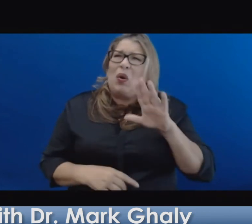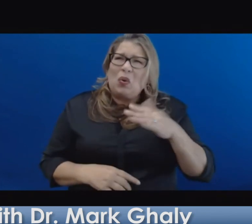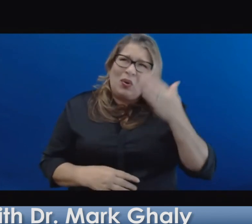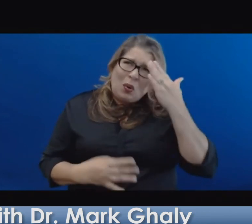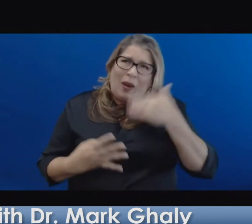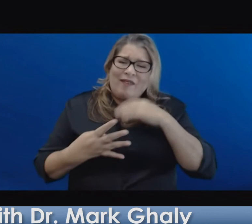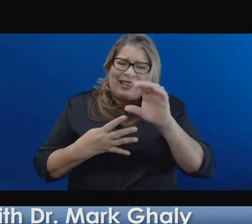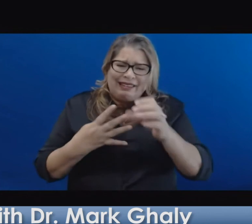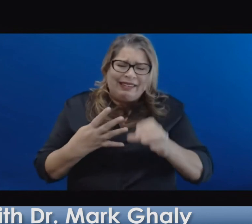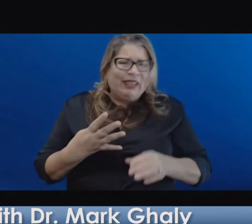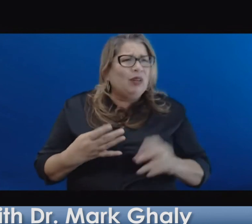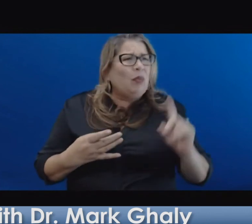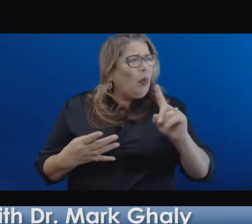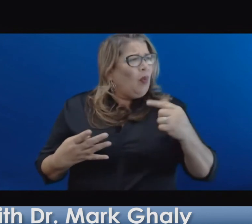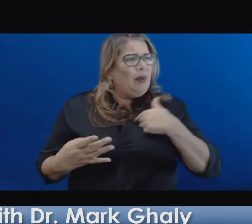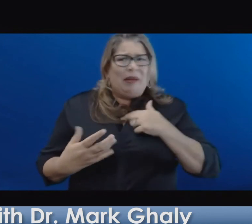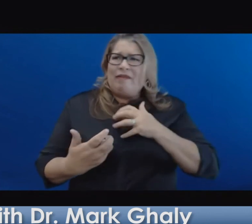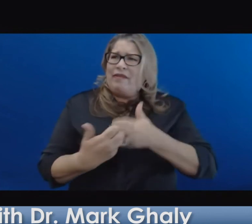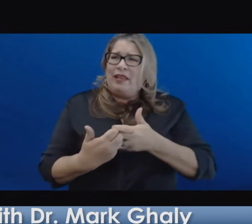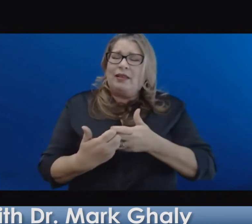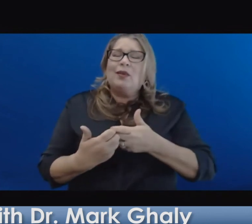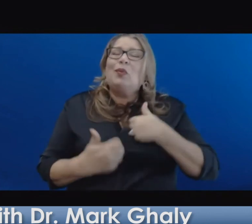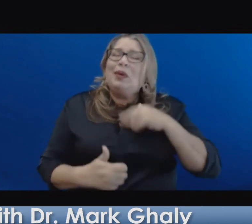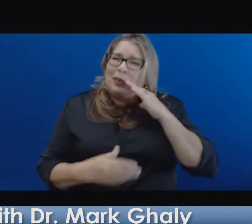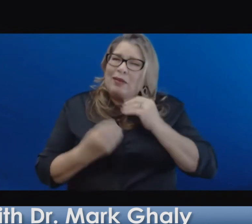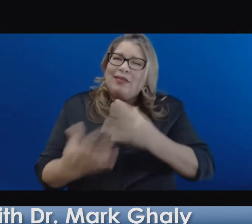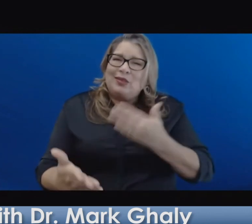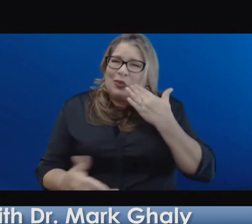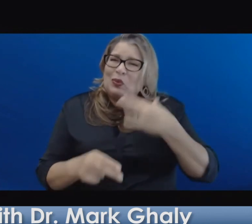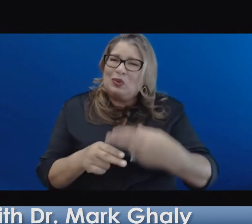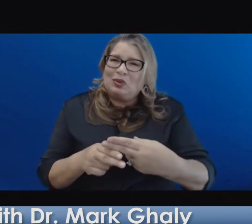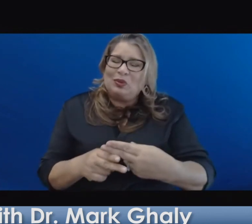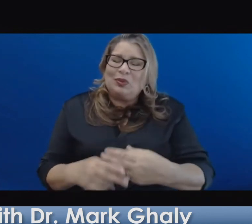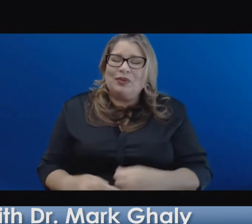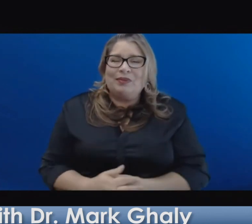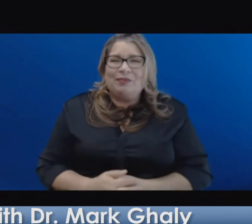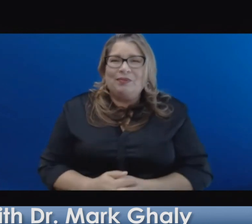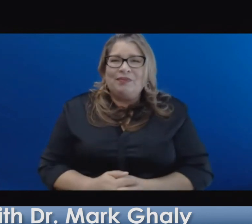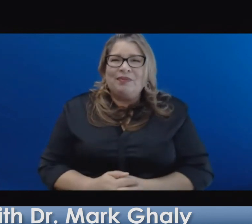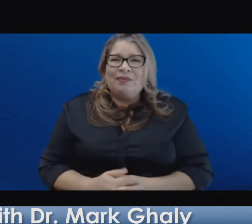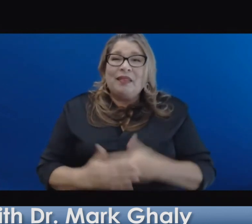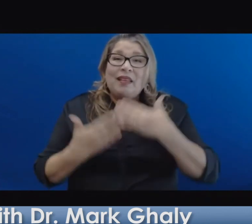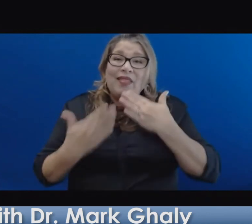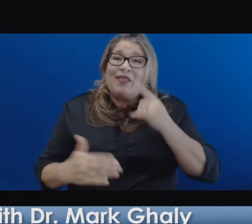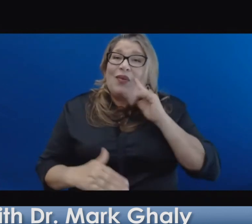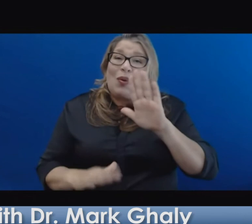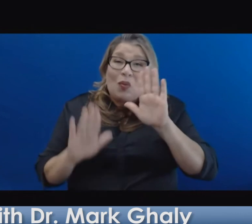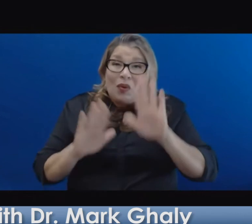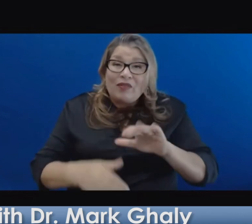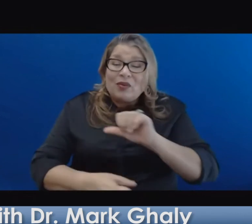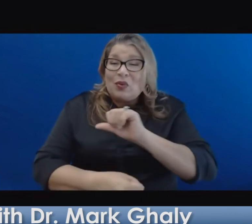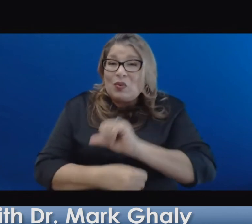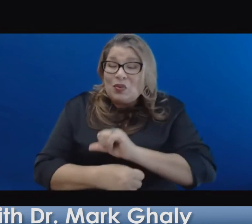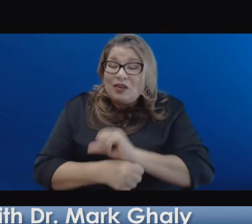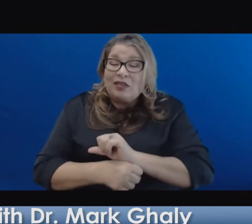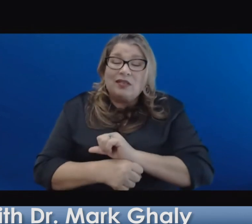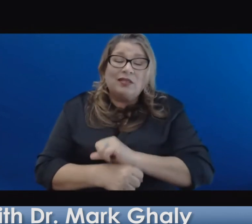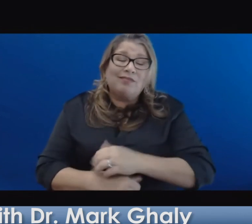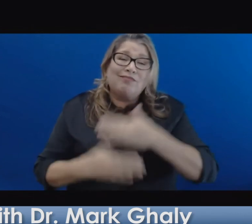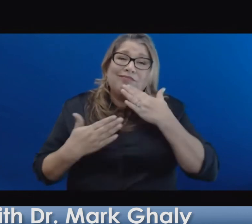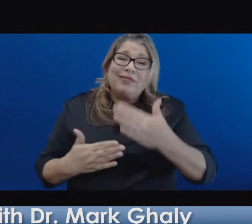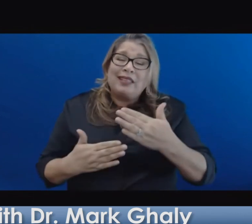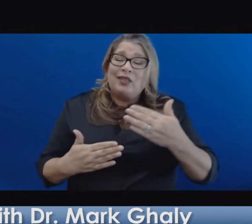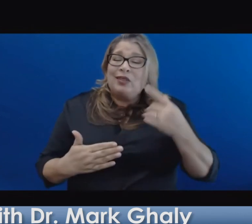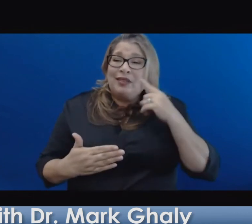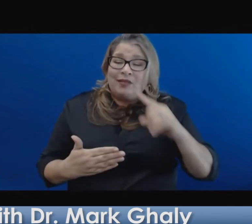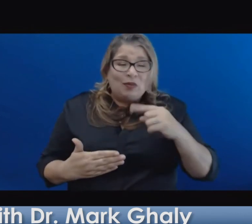on that point as well soon. So with that, thank you all for your tremendous work, staying strong and together, getting